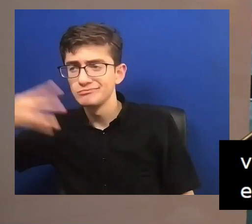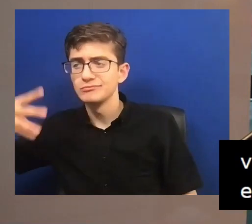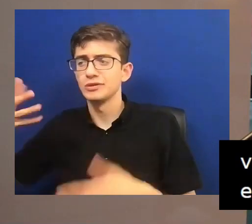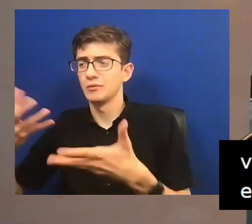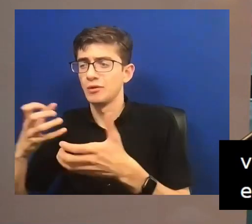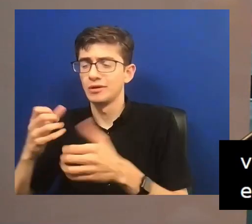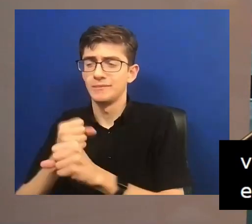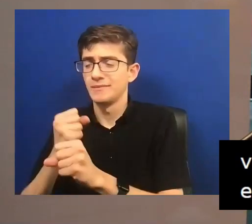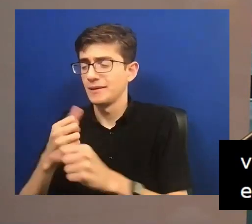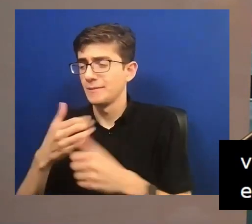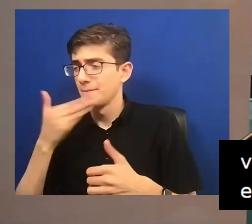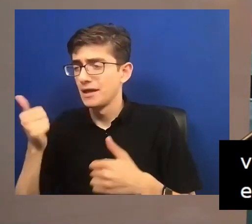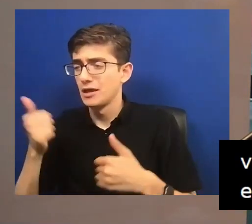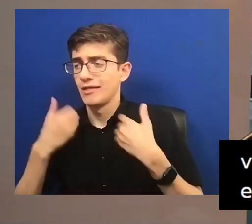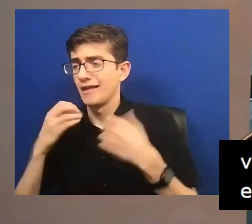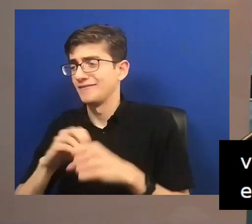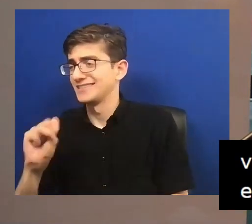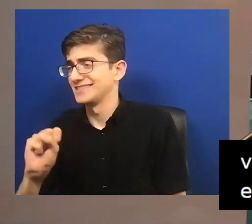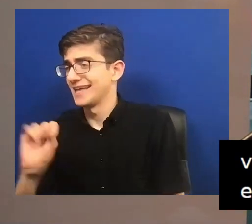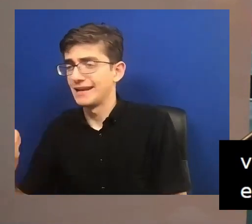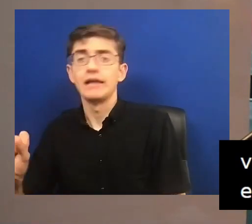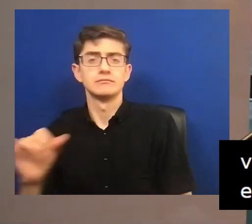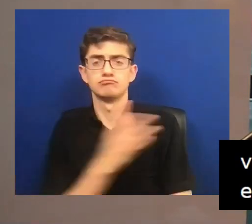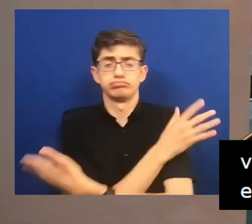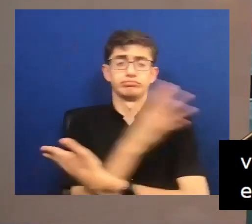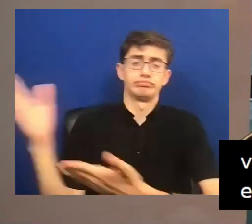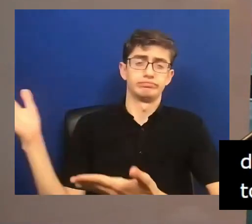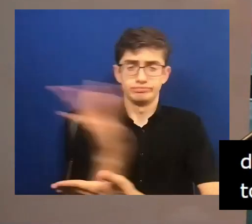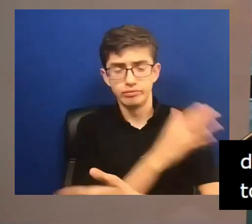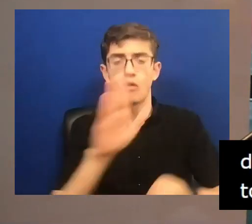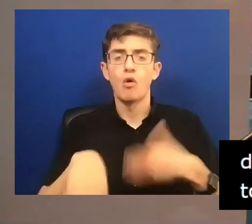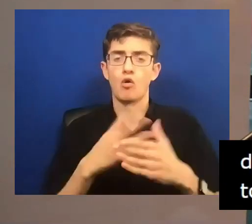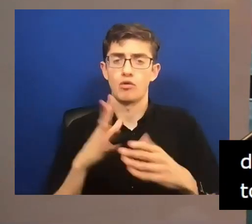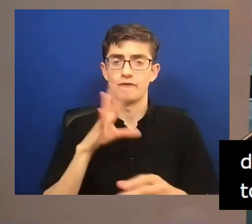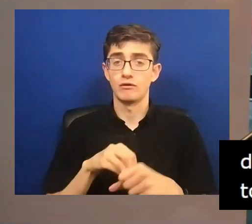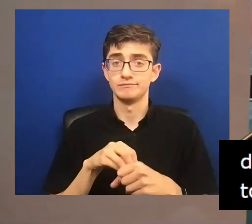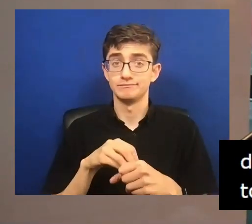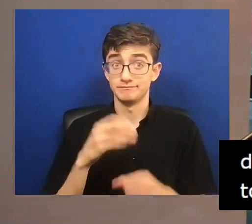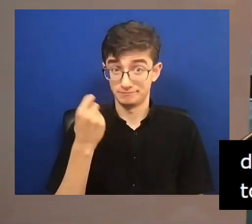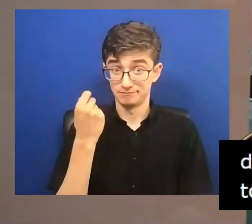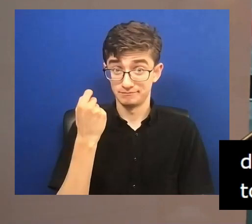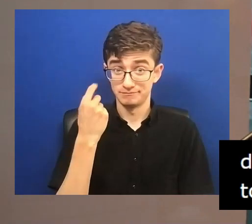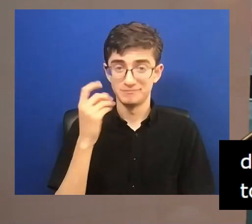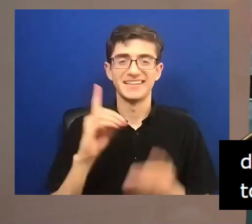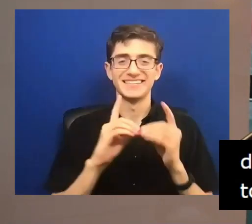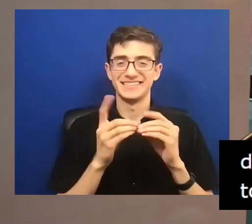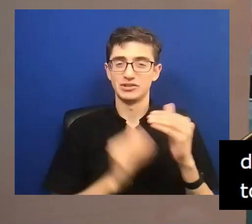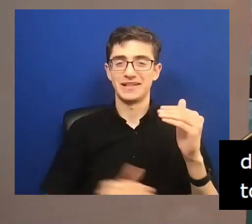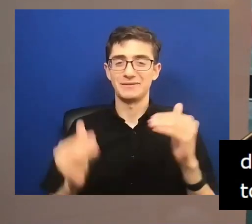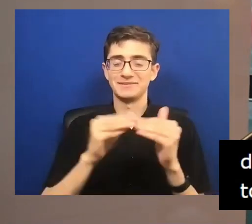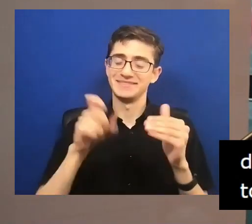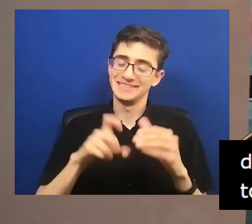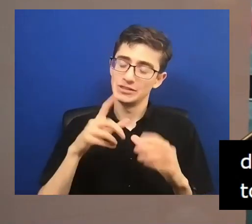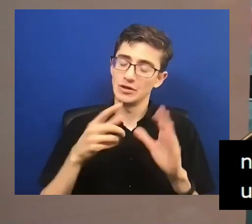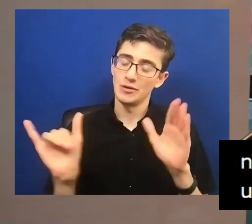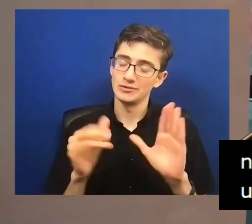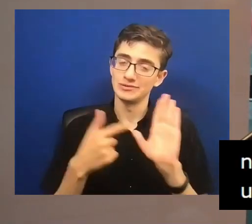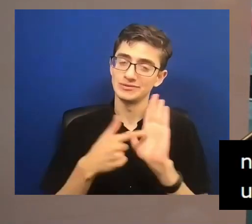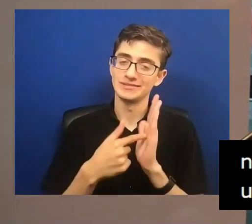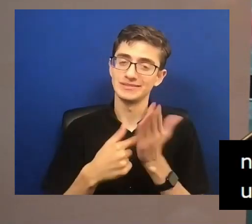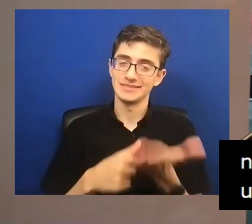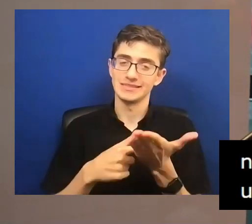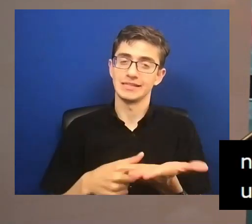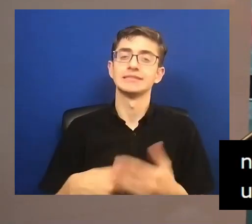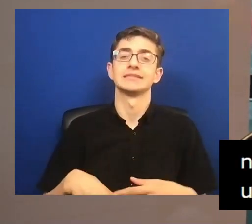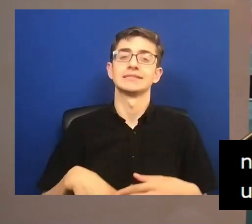Digital literacy cannot be underestimated when we discuss digital equity, however. That's why we proudly fund and